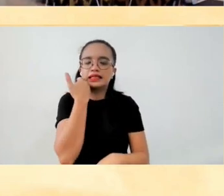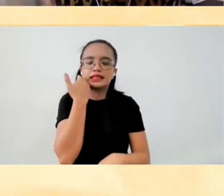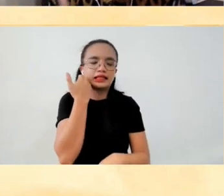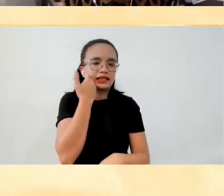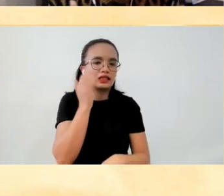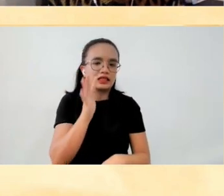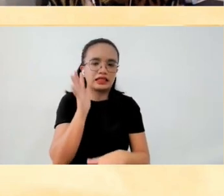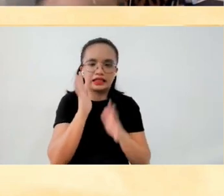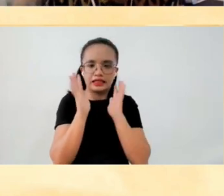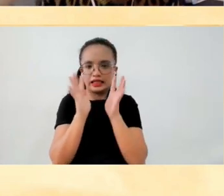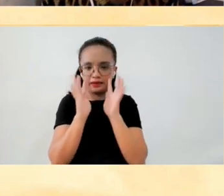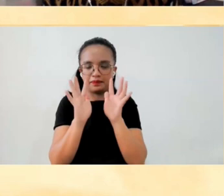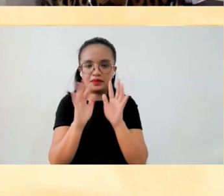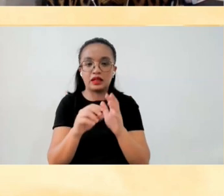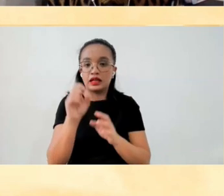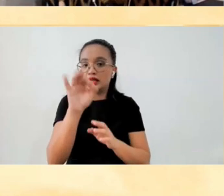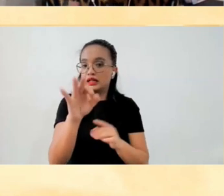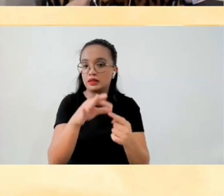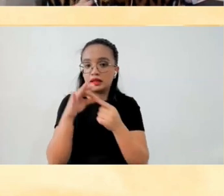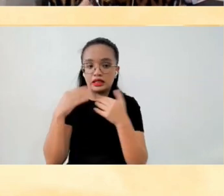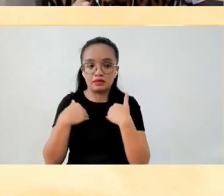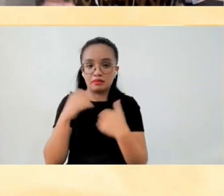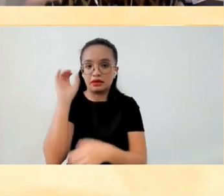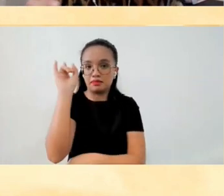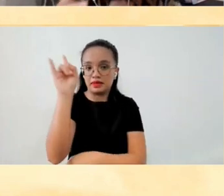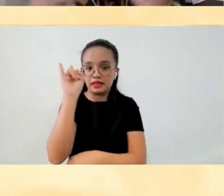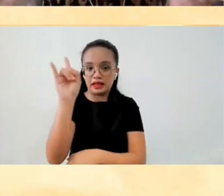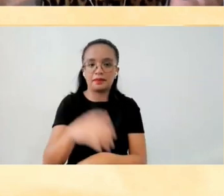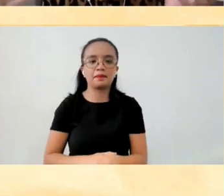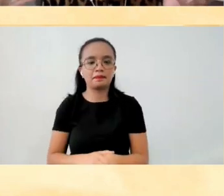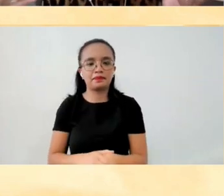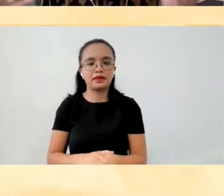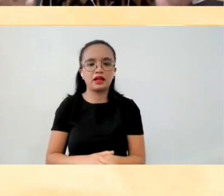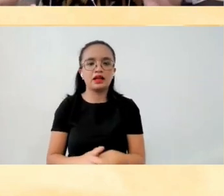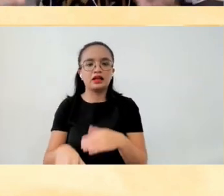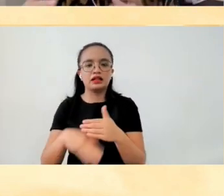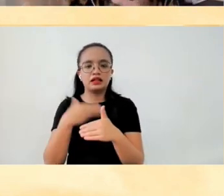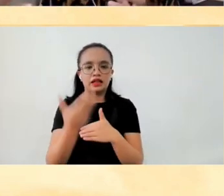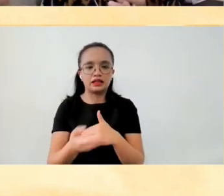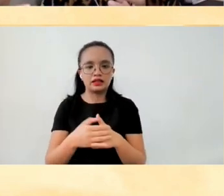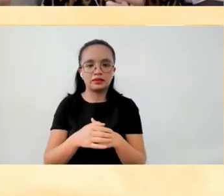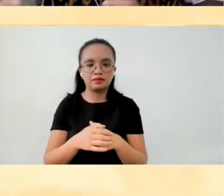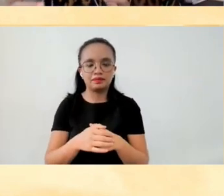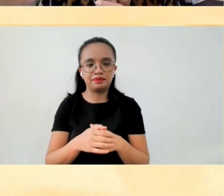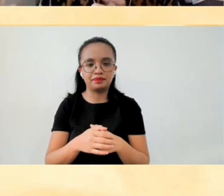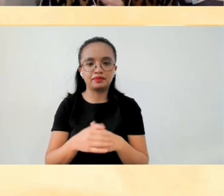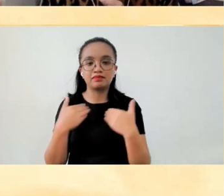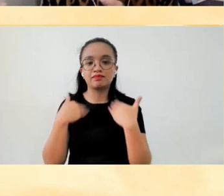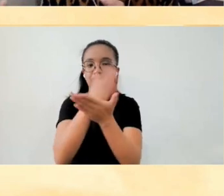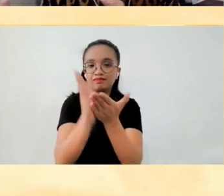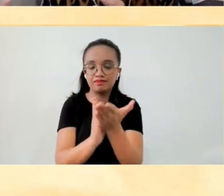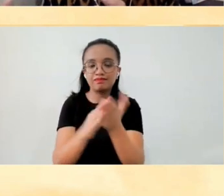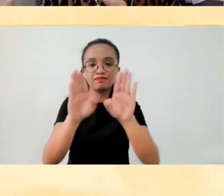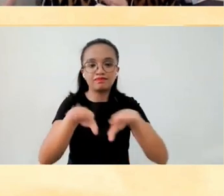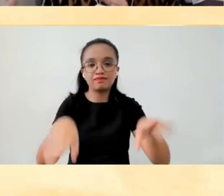operation, especially when there's media there. And then with that, some of these children are